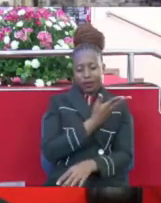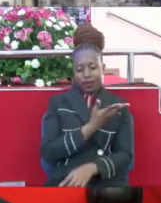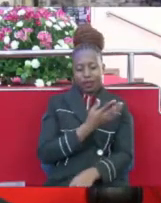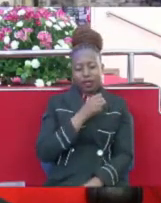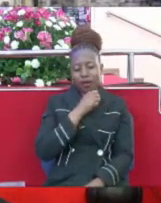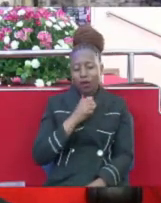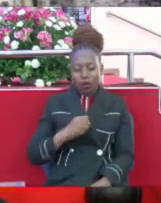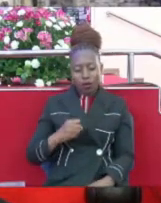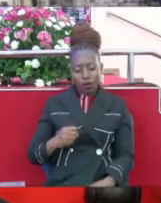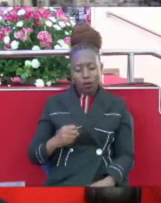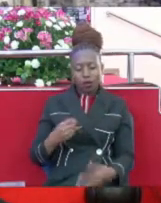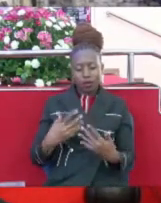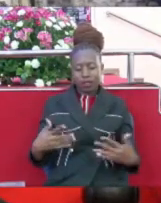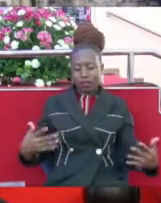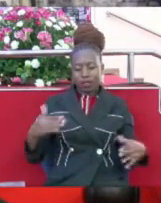life.